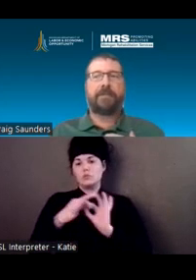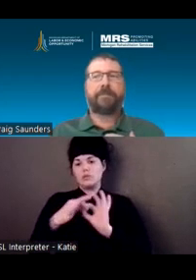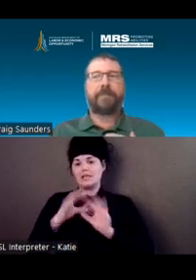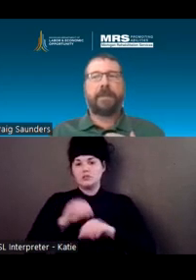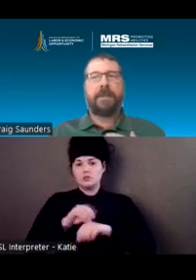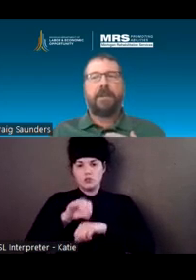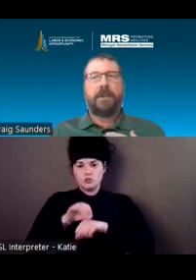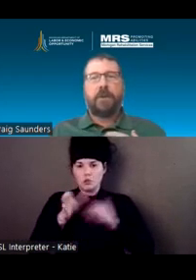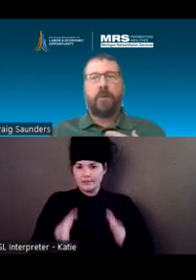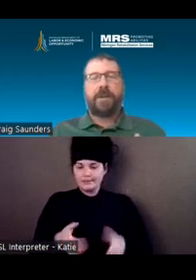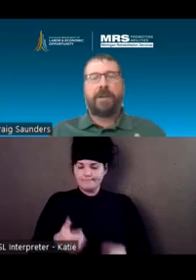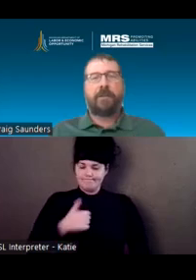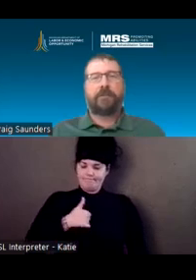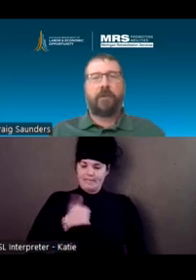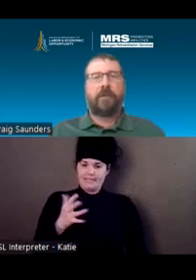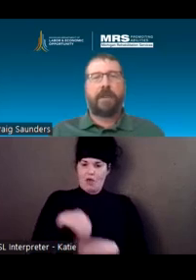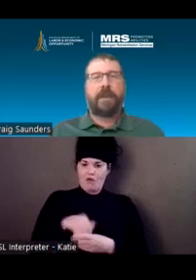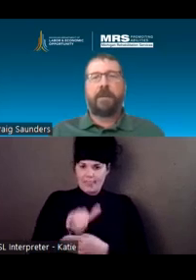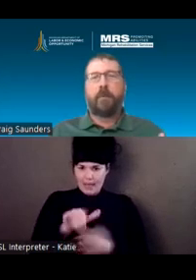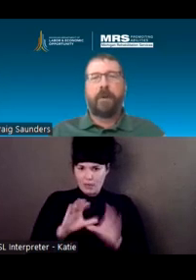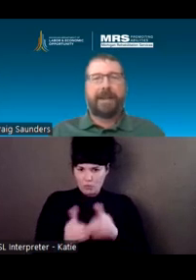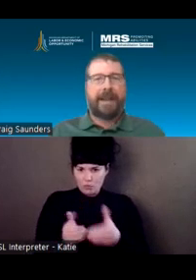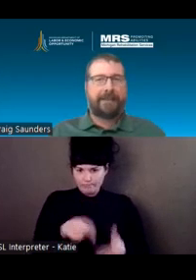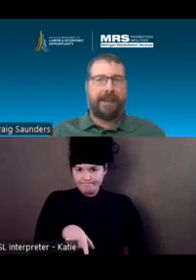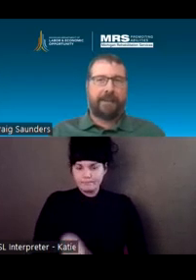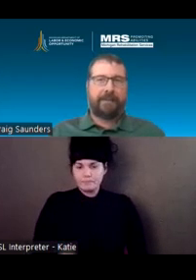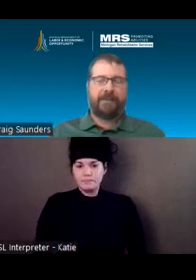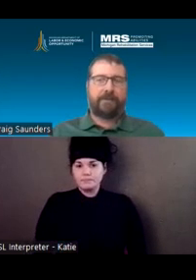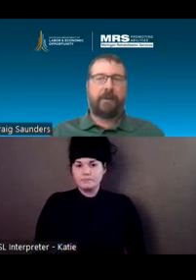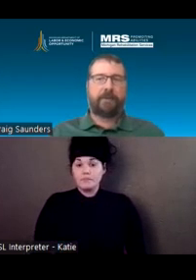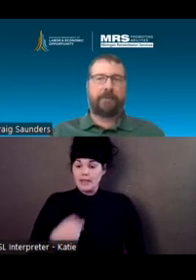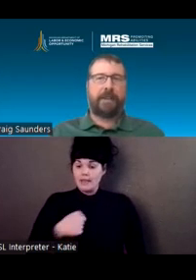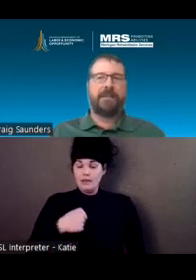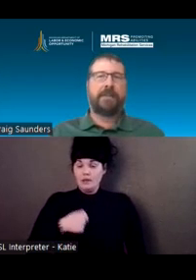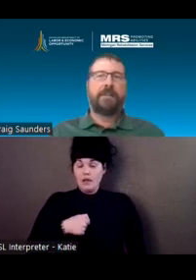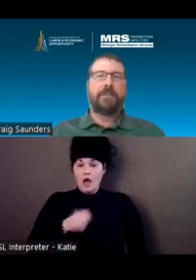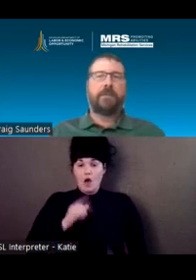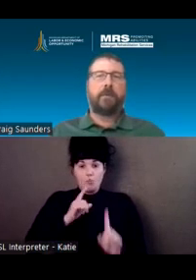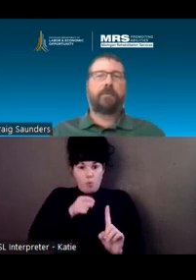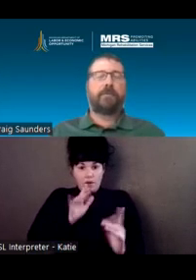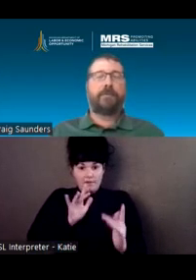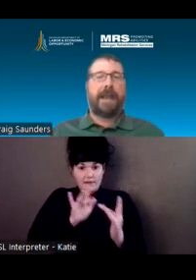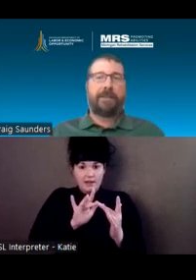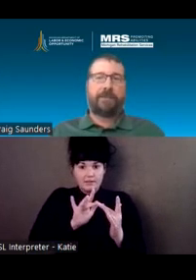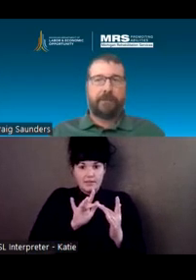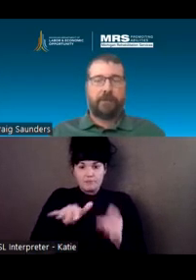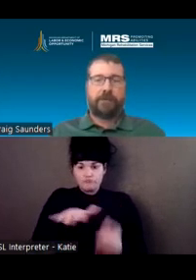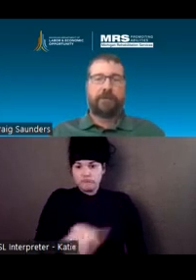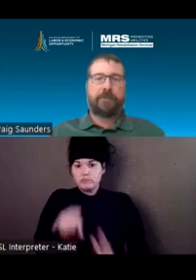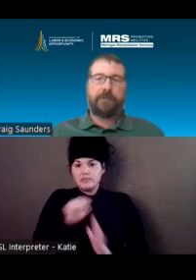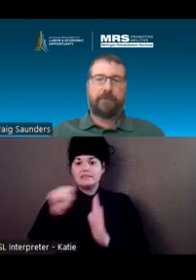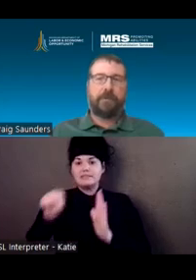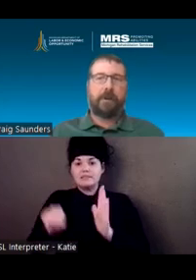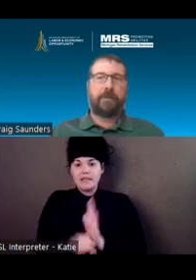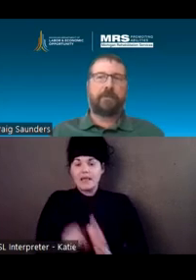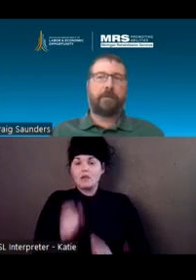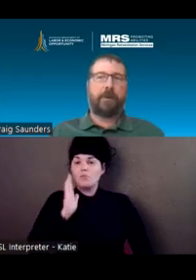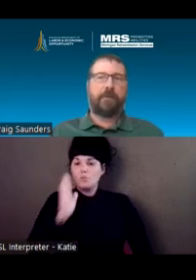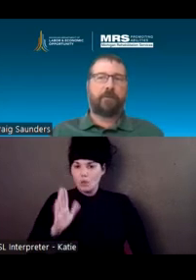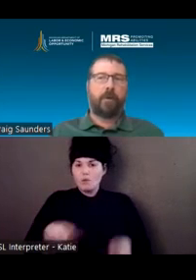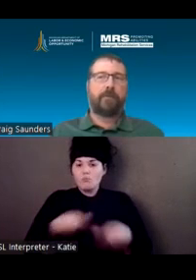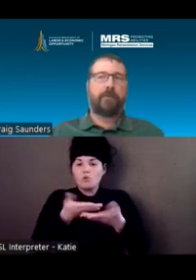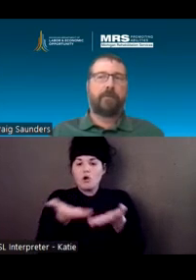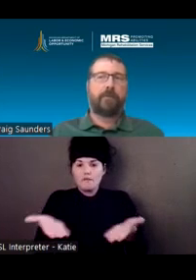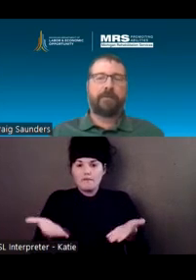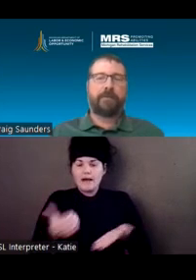myself. We're here to serve as a point of contact throughout the state to both provide solutions to our business